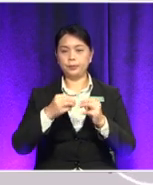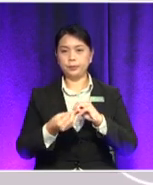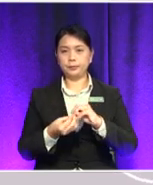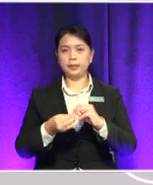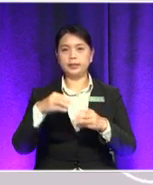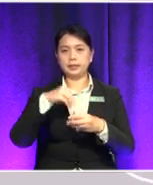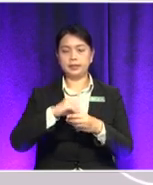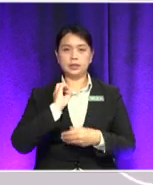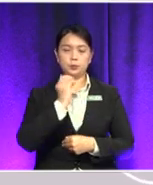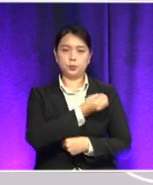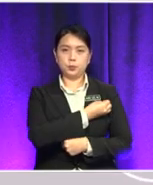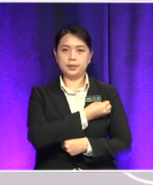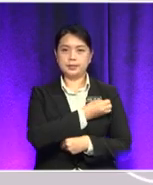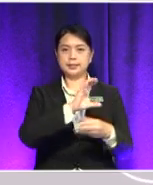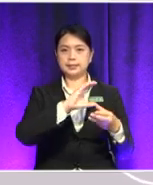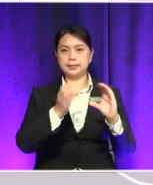with rubbish.